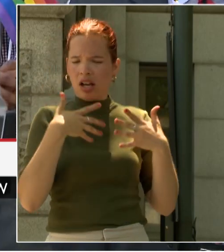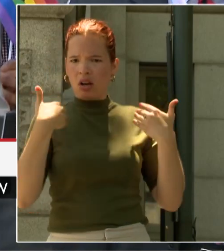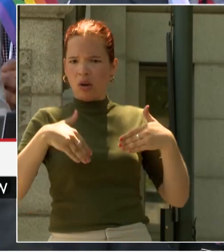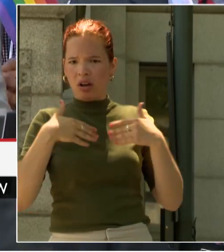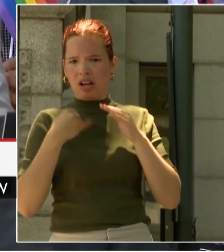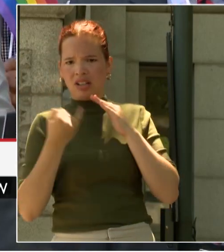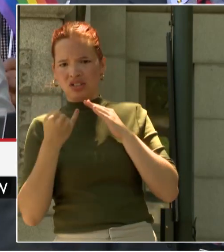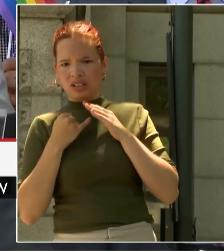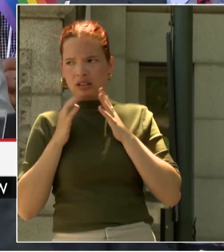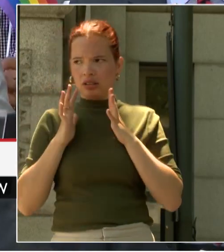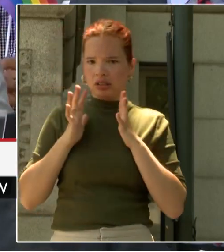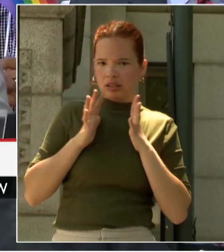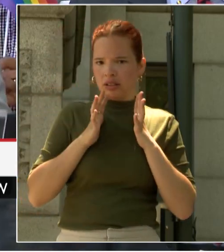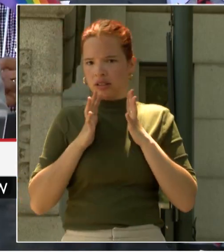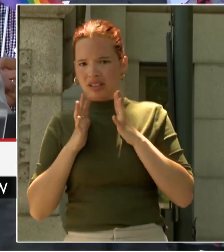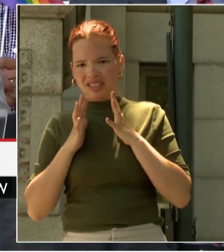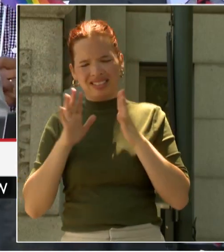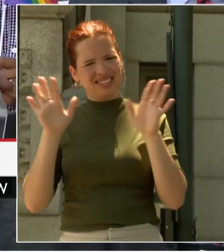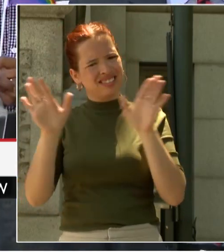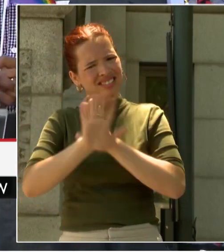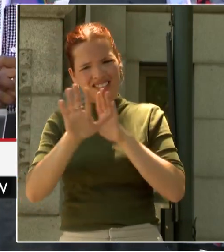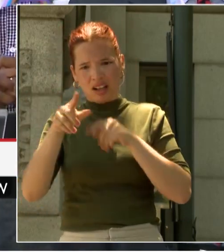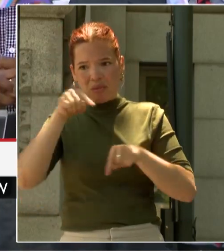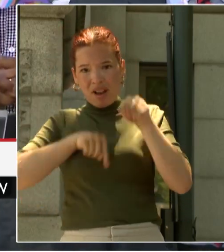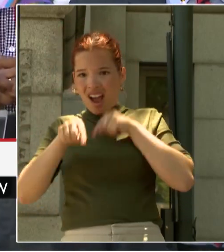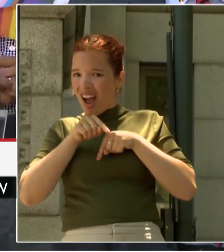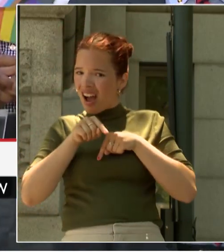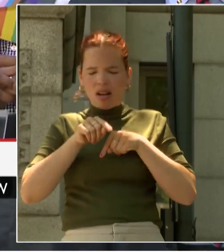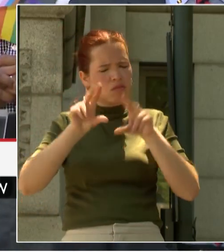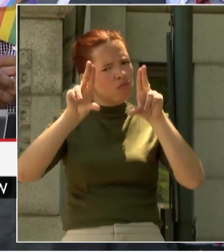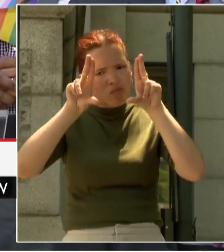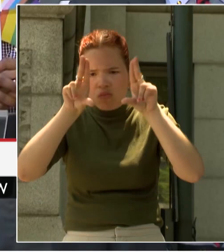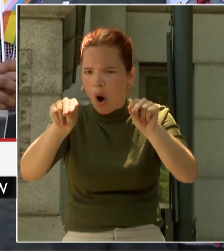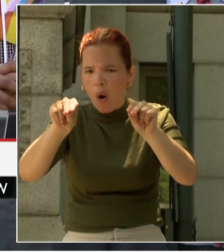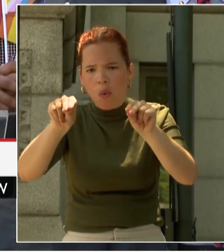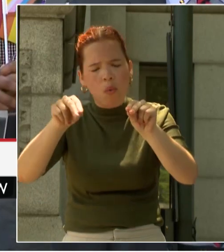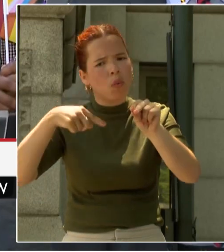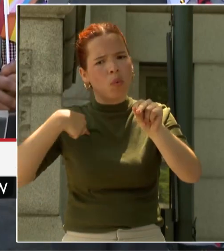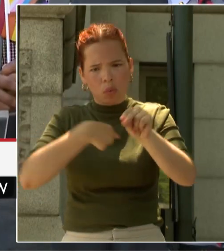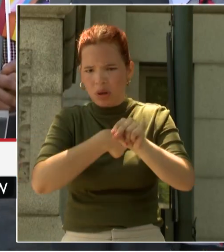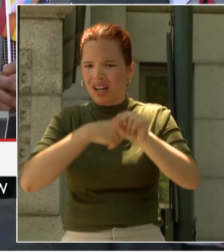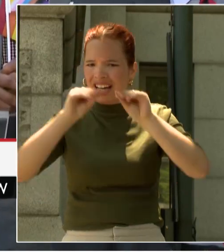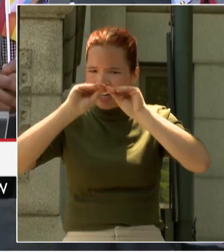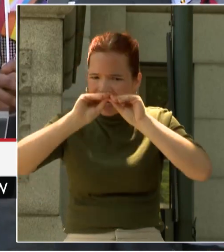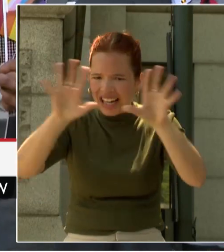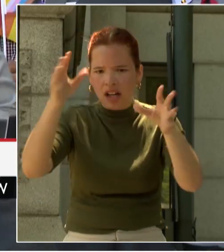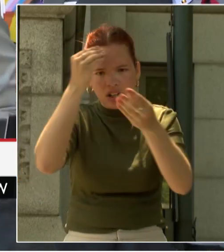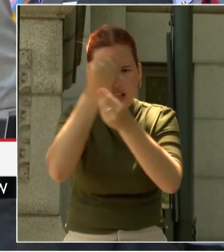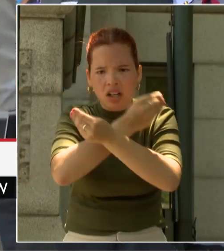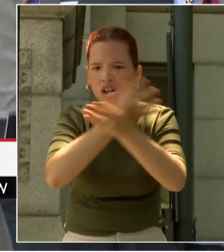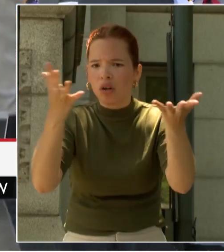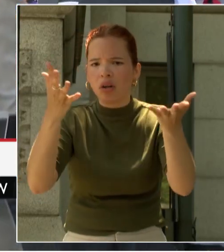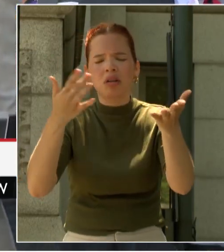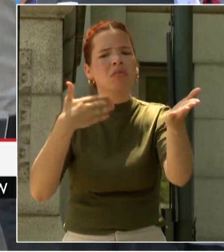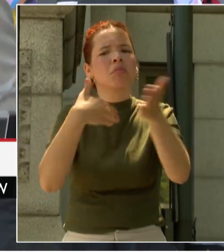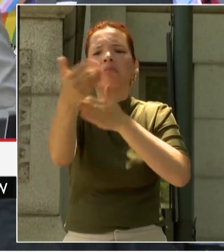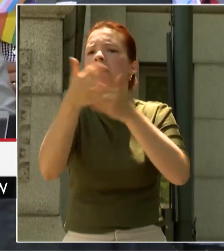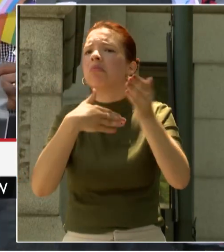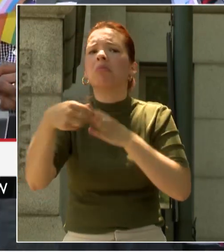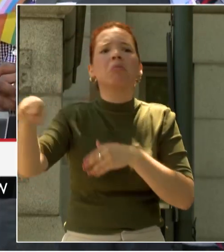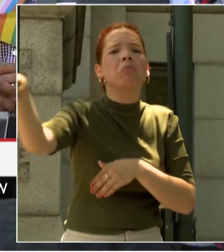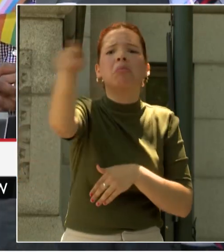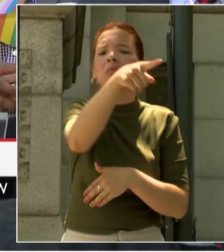back, DC is making it clear that we are home for everyone, regardless of who you love or how you